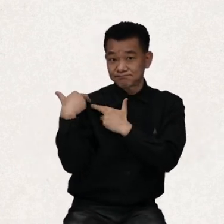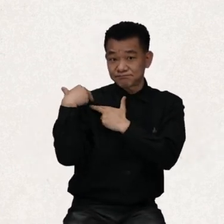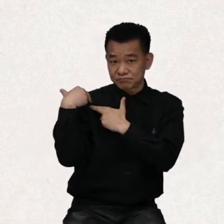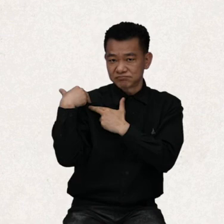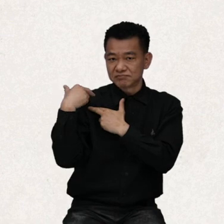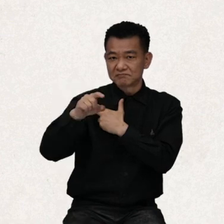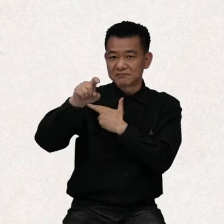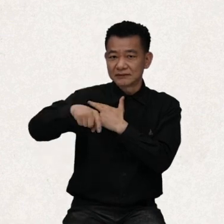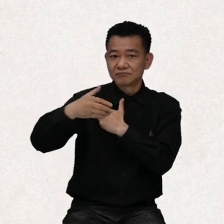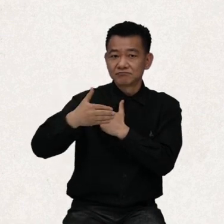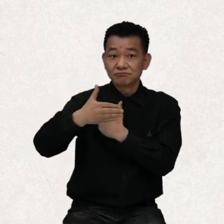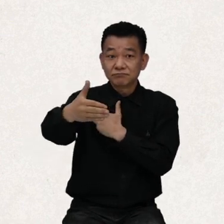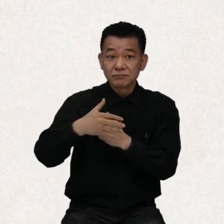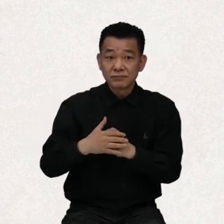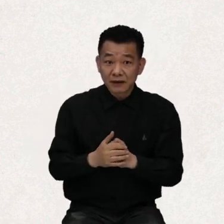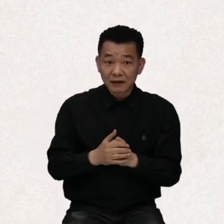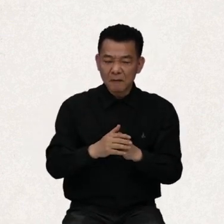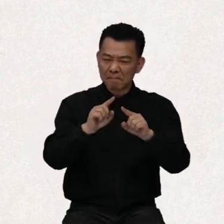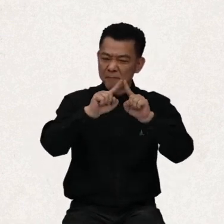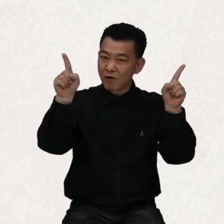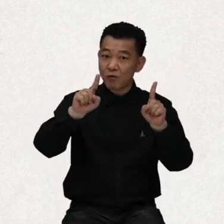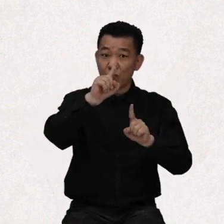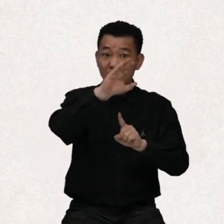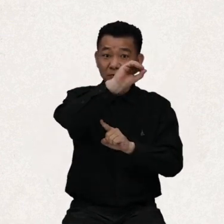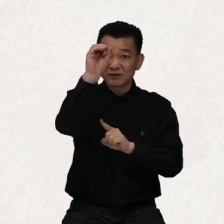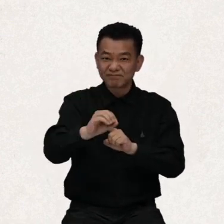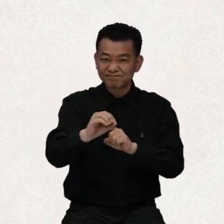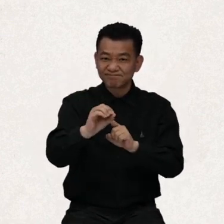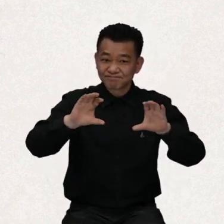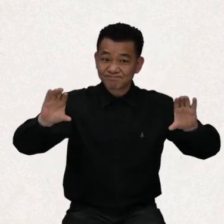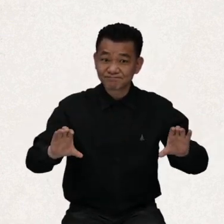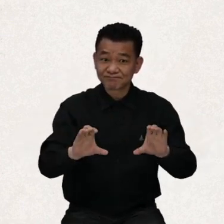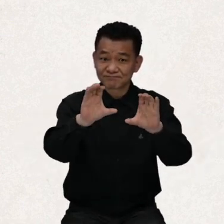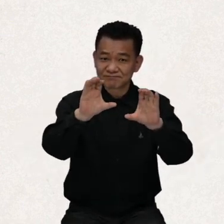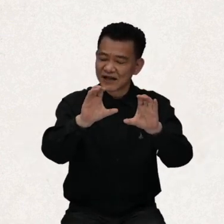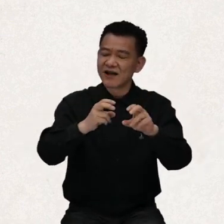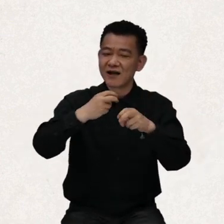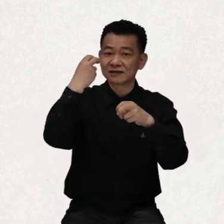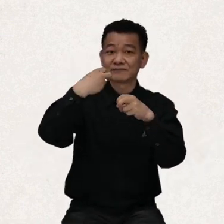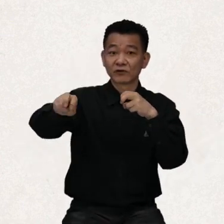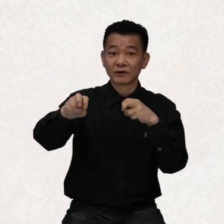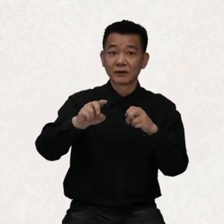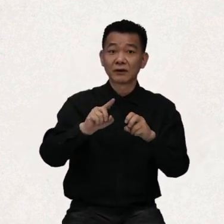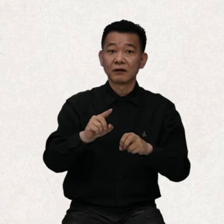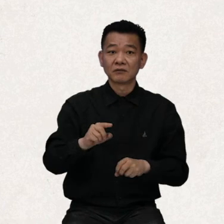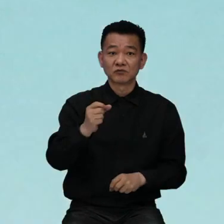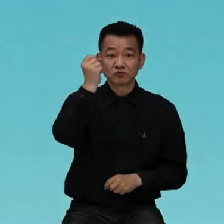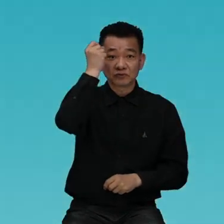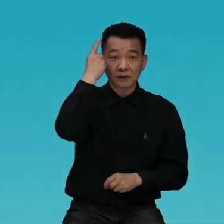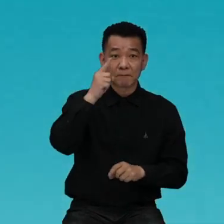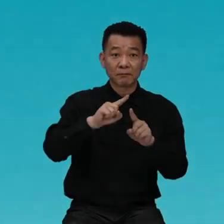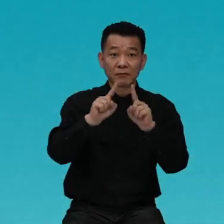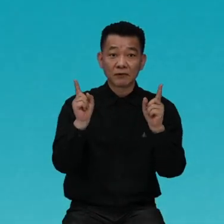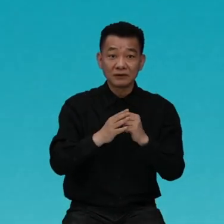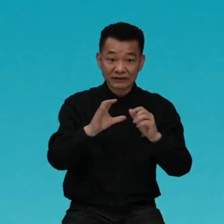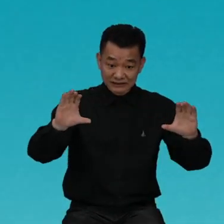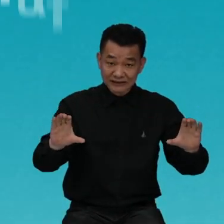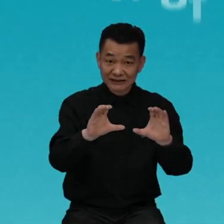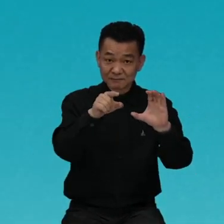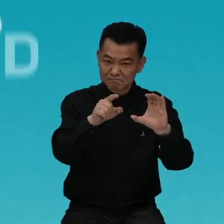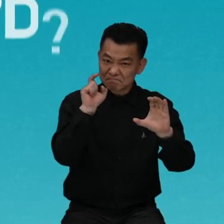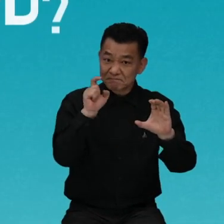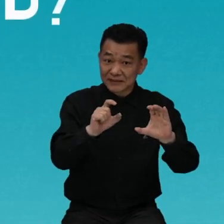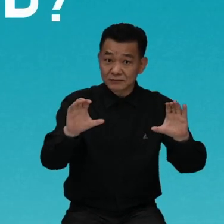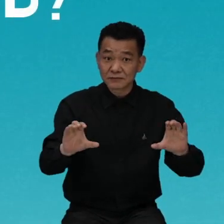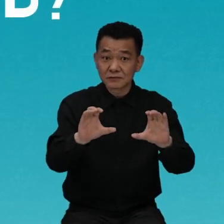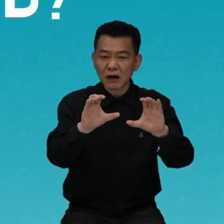the rights. But I imagine it is hard to be ensured that the rights are being fully implemented. What are the ways to